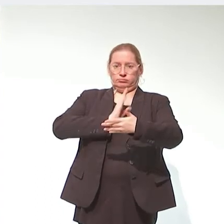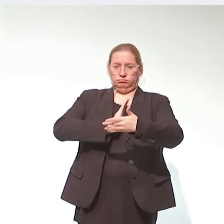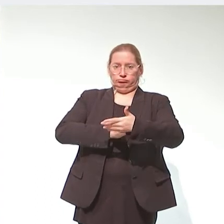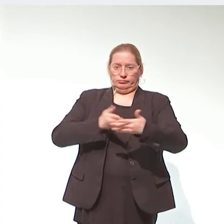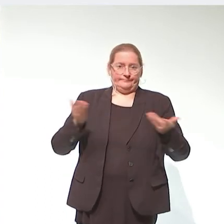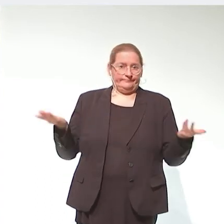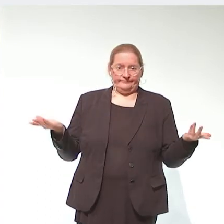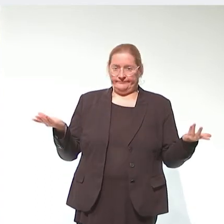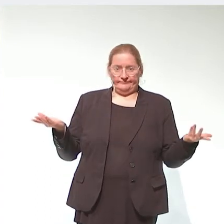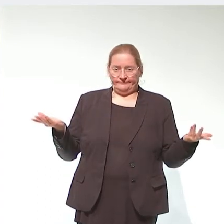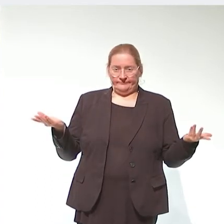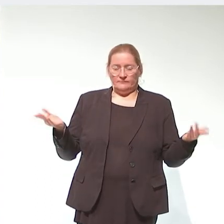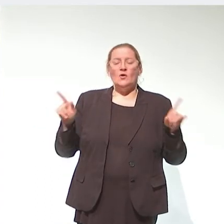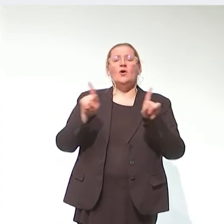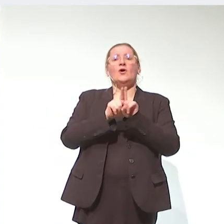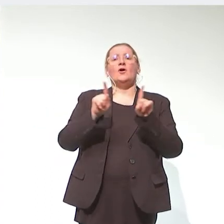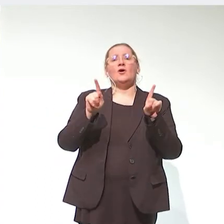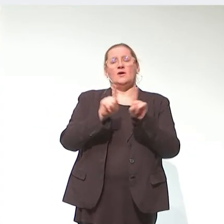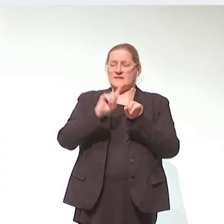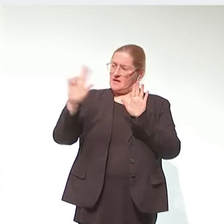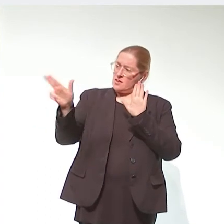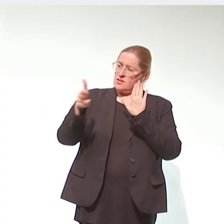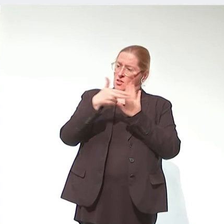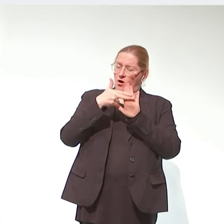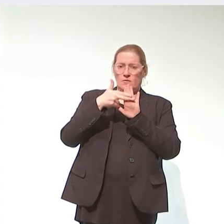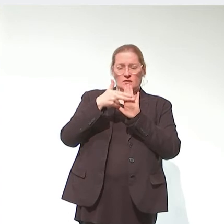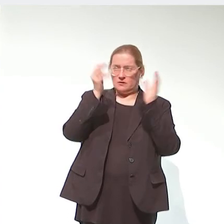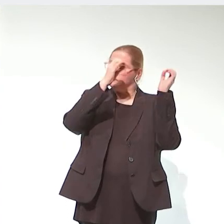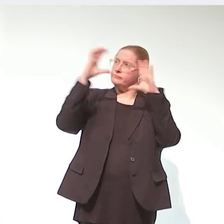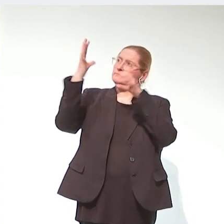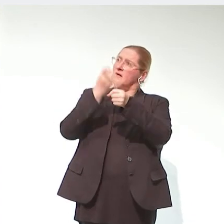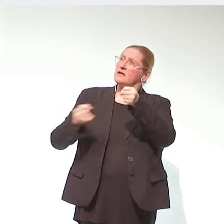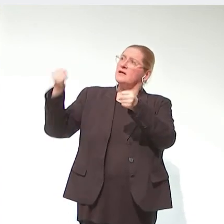allowing persons not able to read regular print